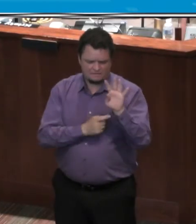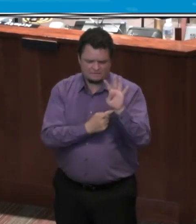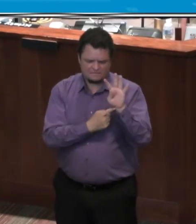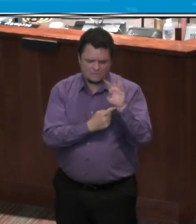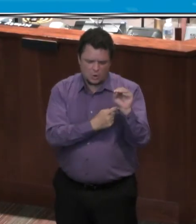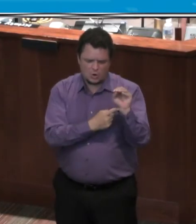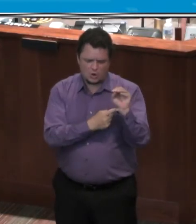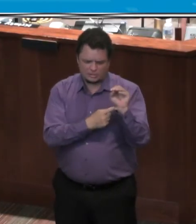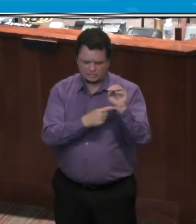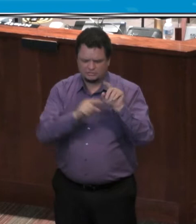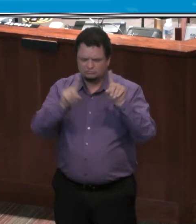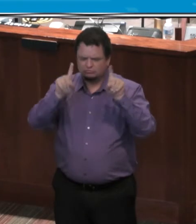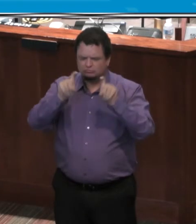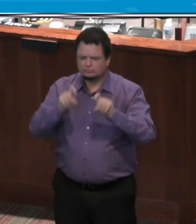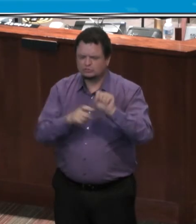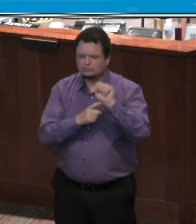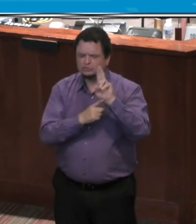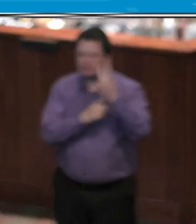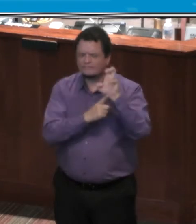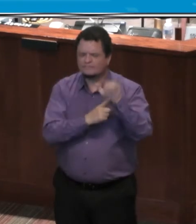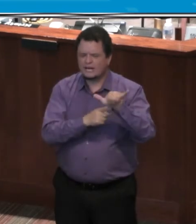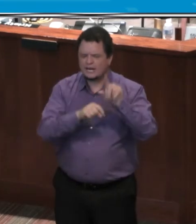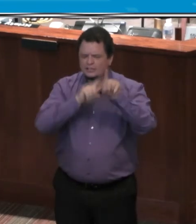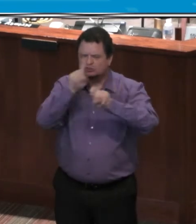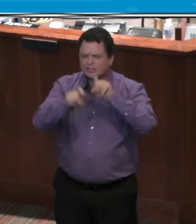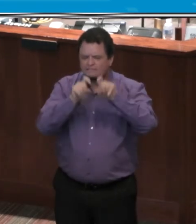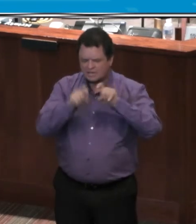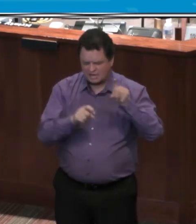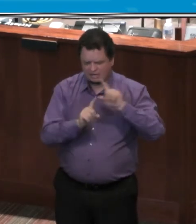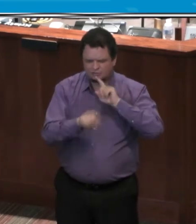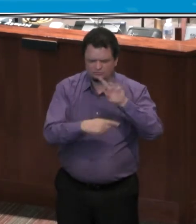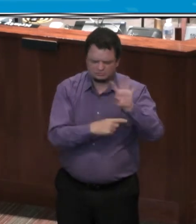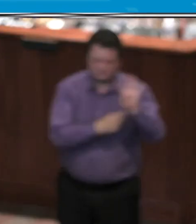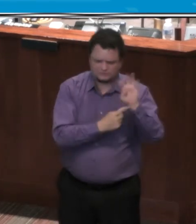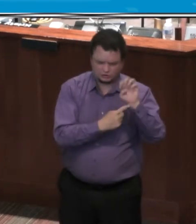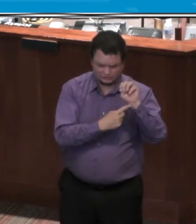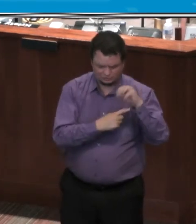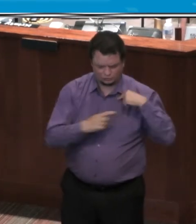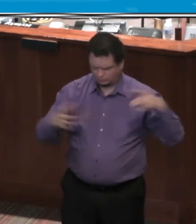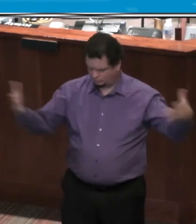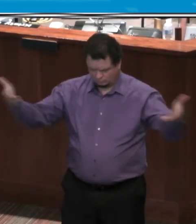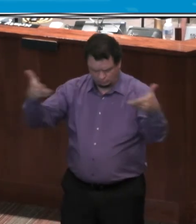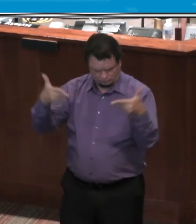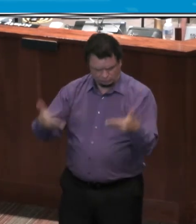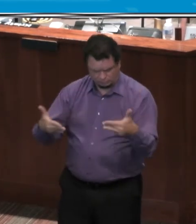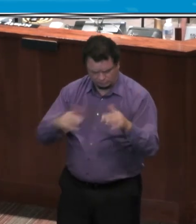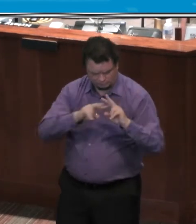commonalities, trends, and themes, and then used that to inform our findings, which Kayla will present to us today. Thank you.